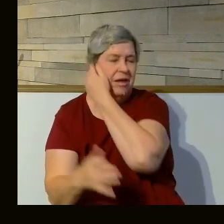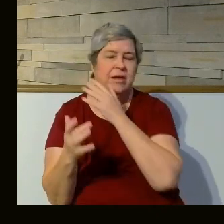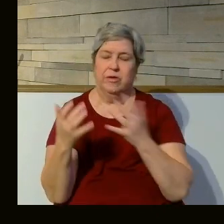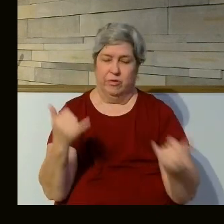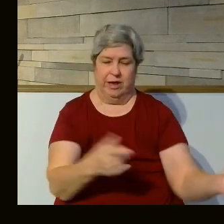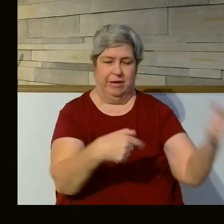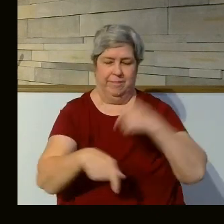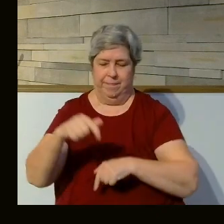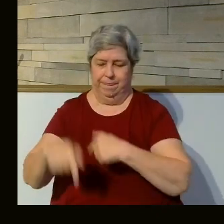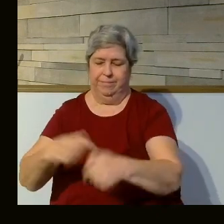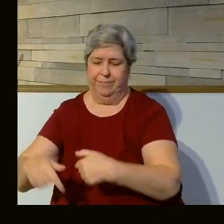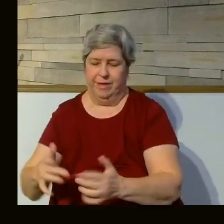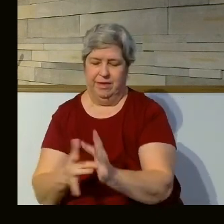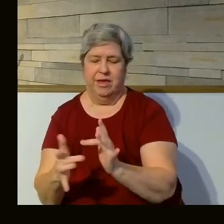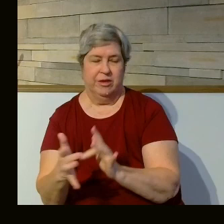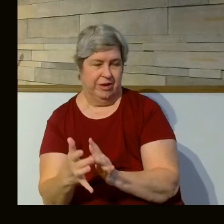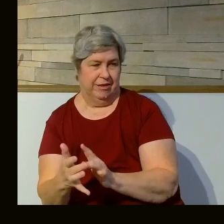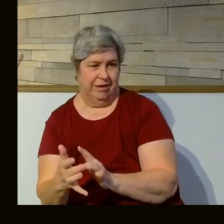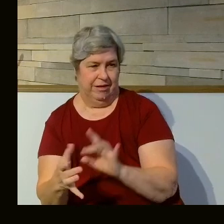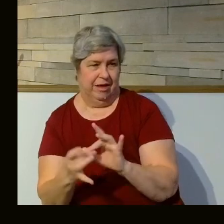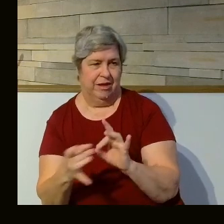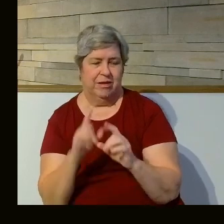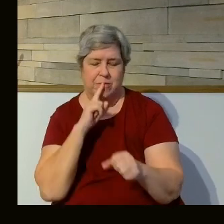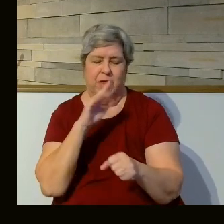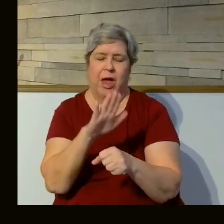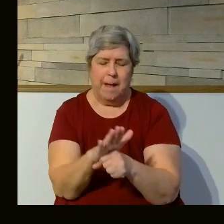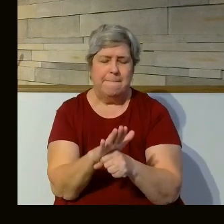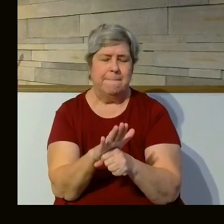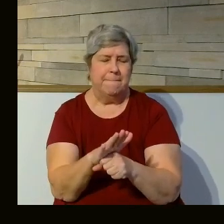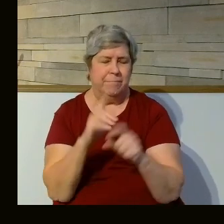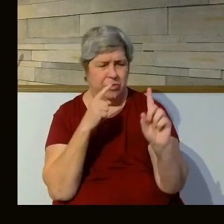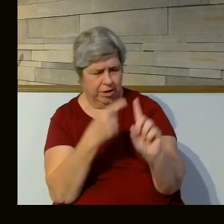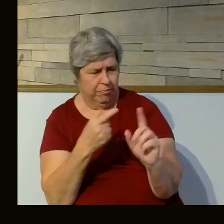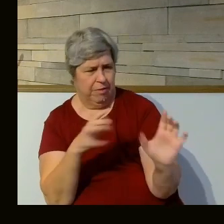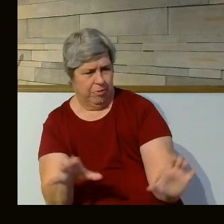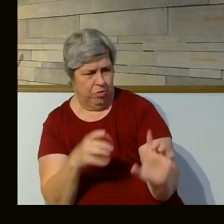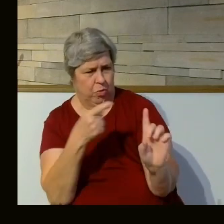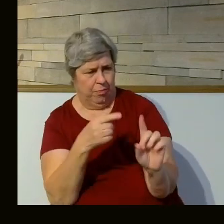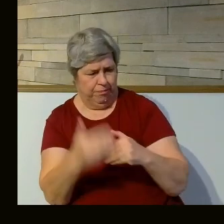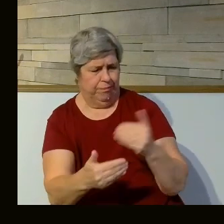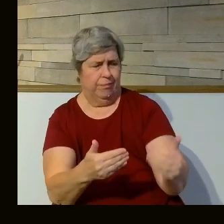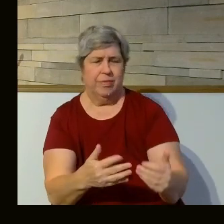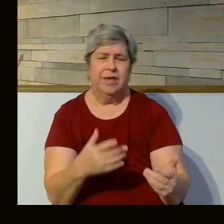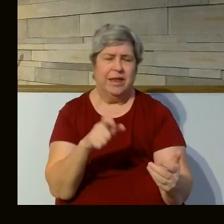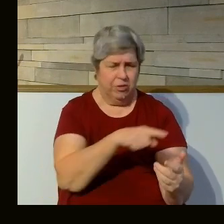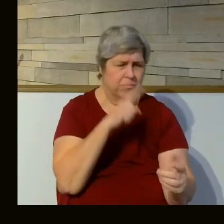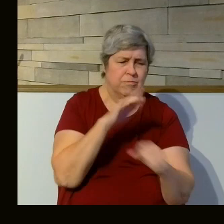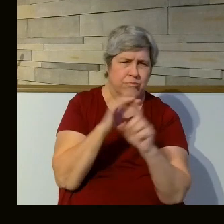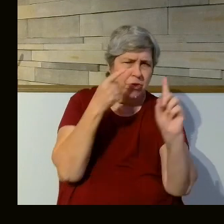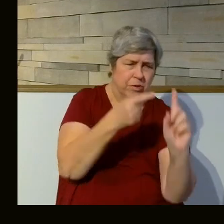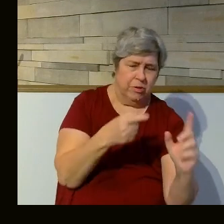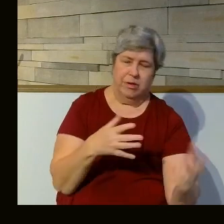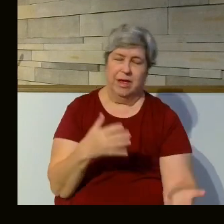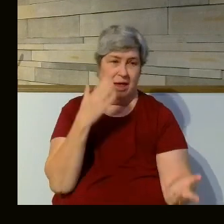now coming here to us with commitment. I need you committed. And the reason why I know that you're not